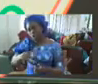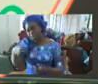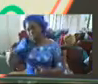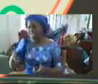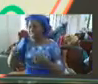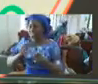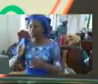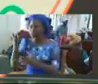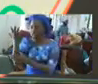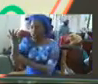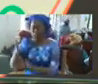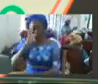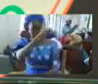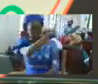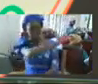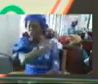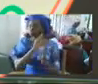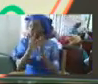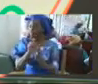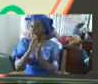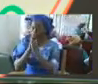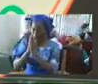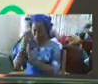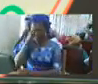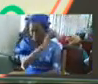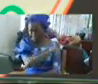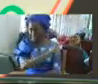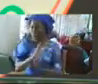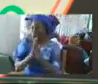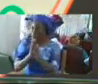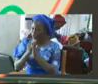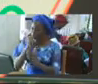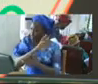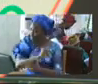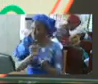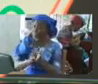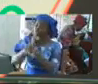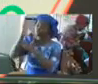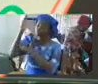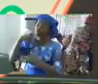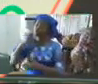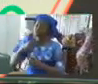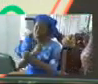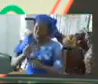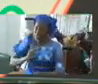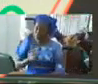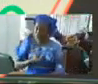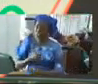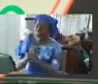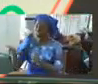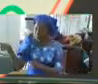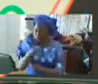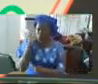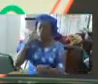towards these, our brothers and sisters, and let us intercede for them. That the God who saved our souls will save their own souls